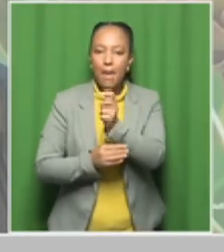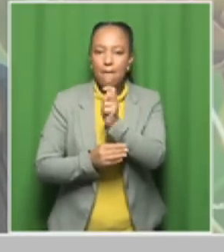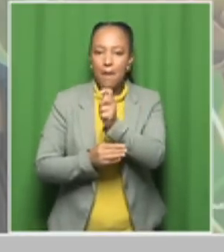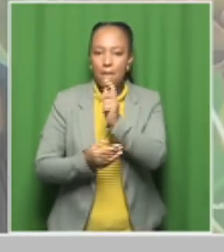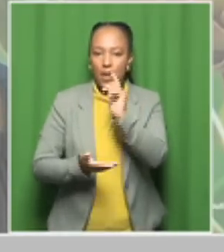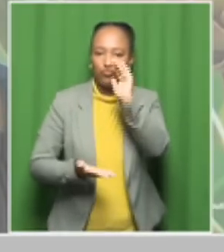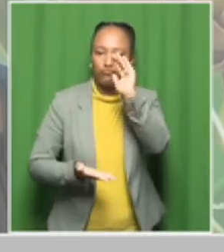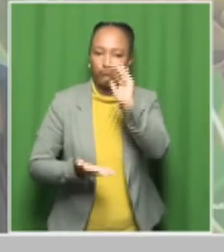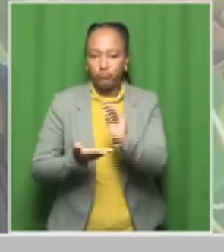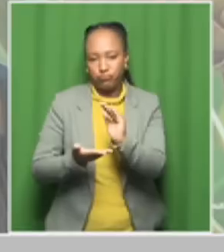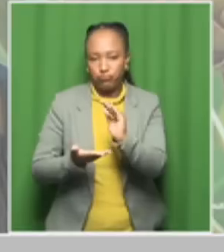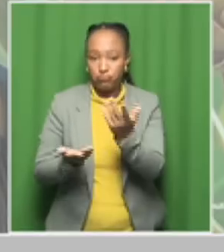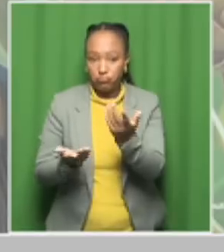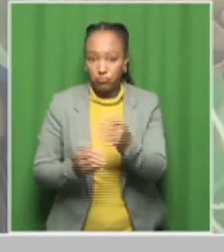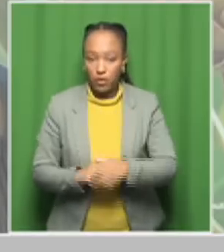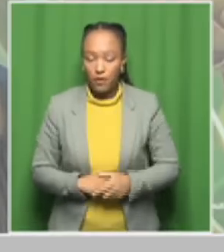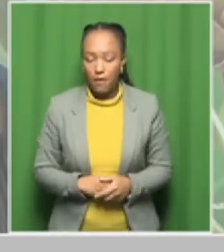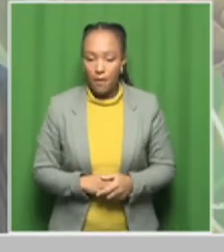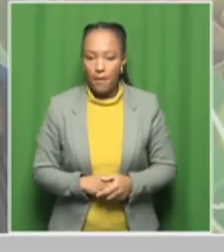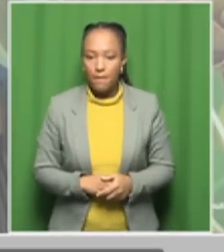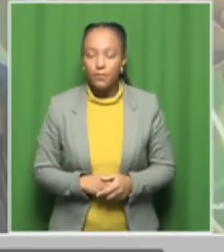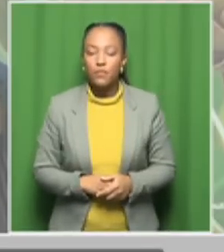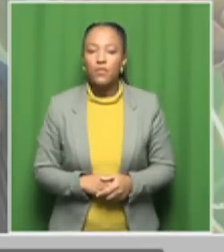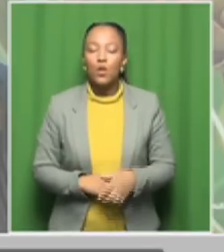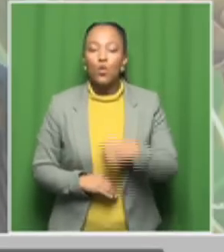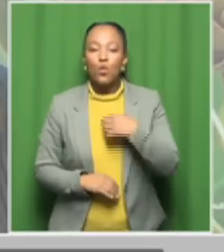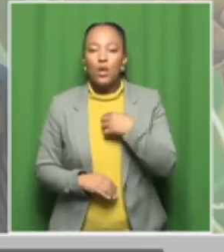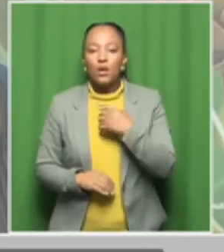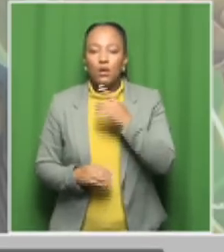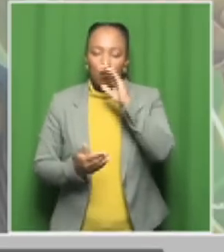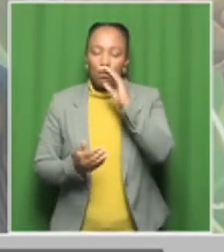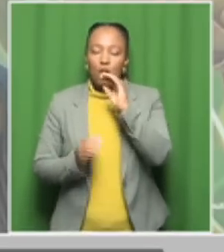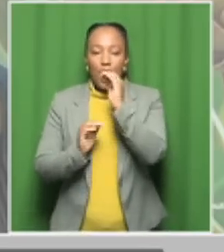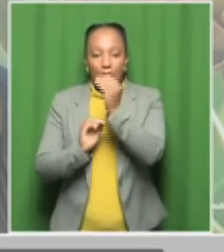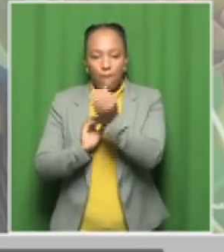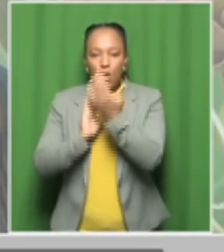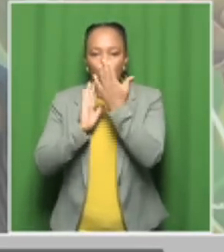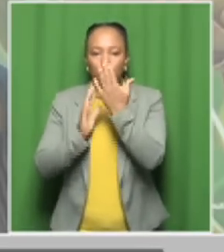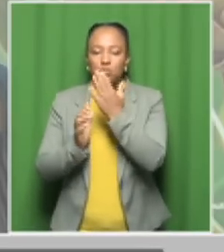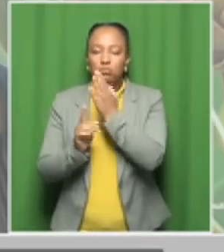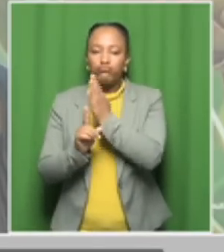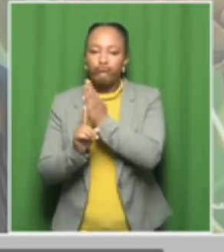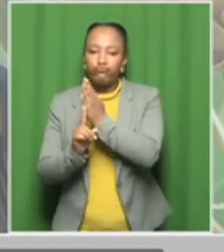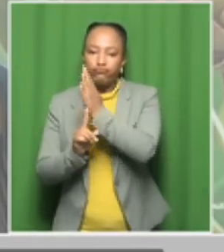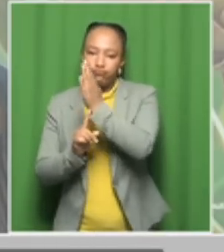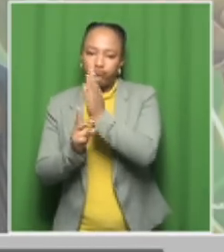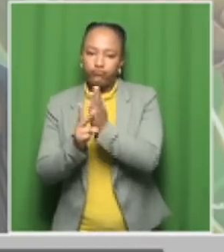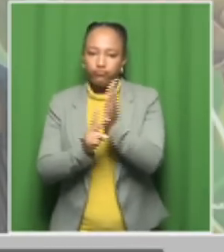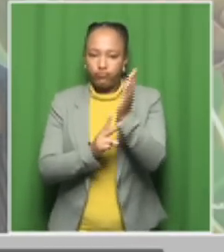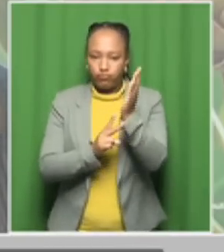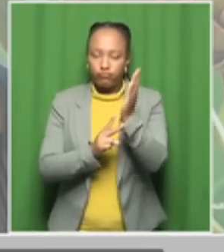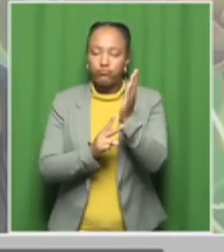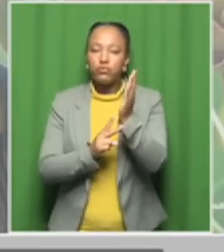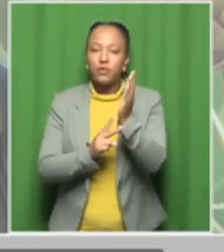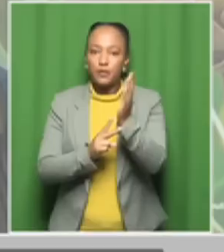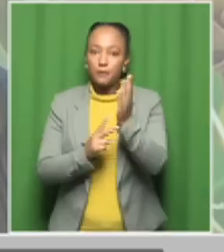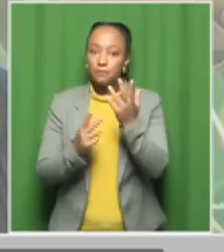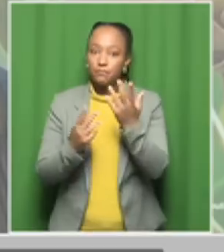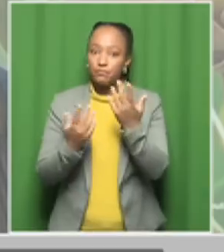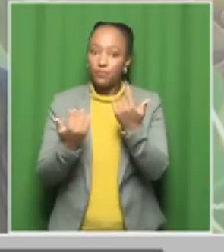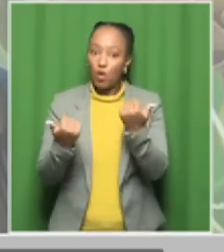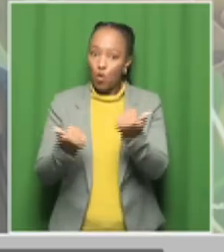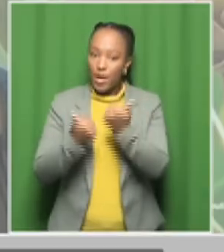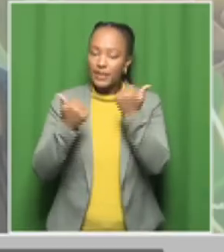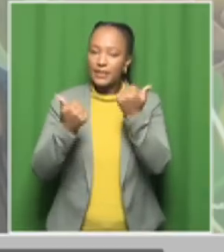So we are looking at a 2-pronged approach. Firstly, there are already mechanisms that are existing